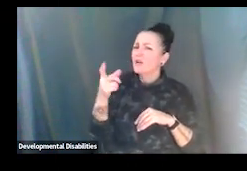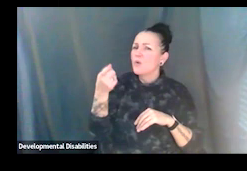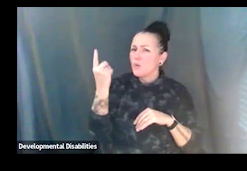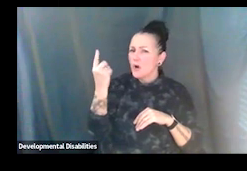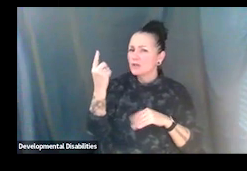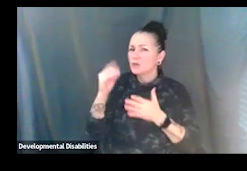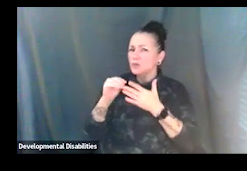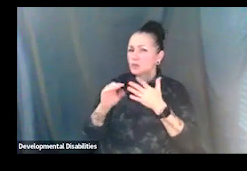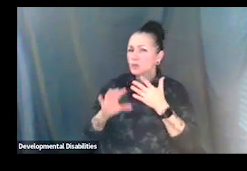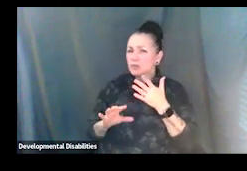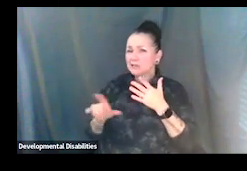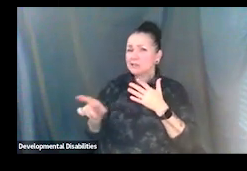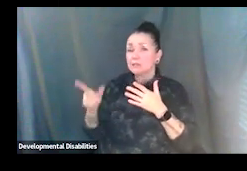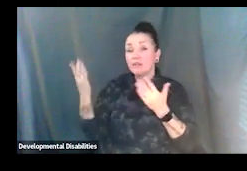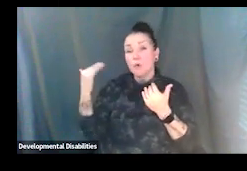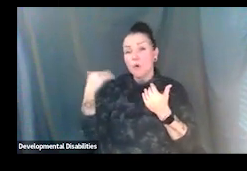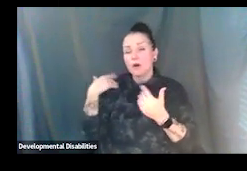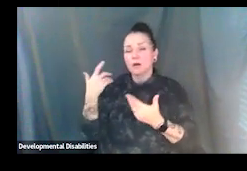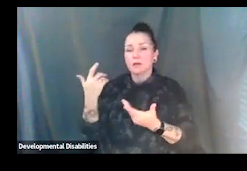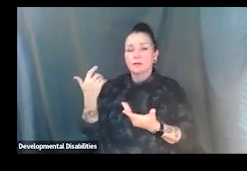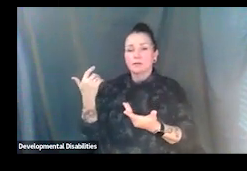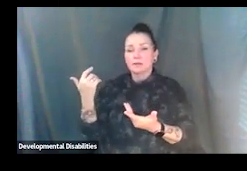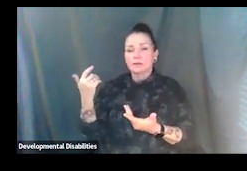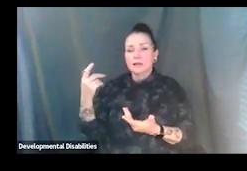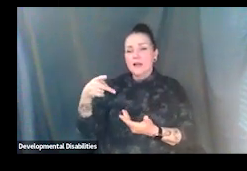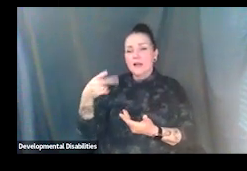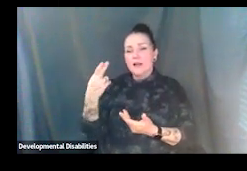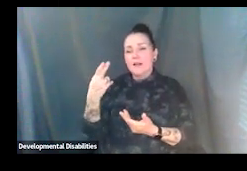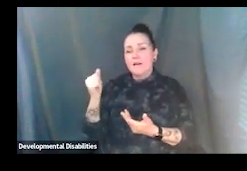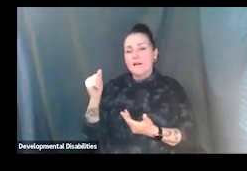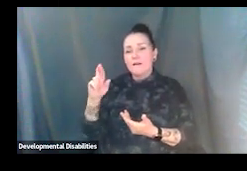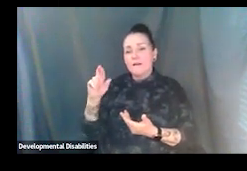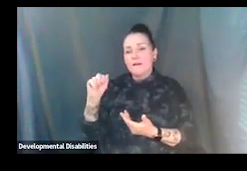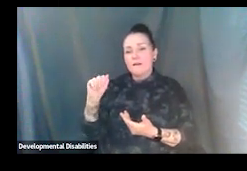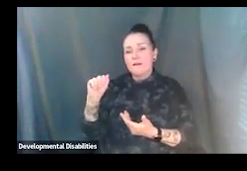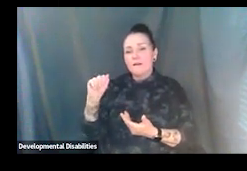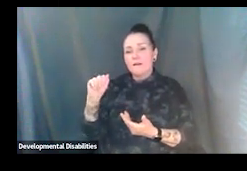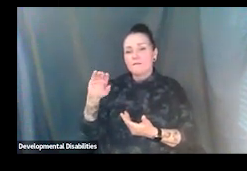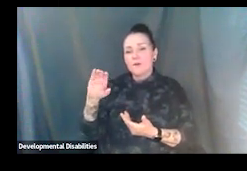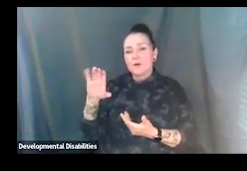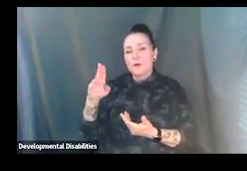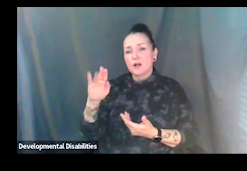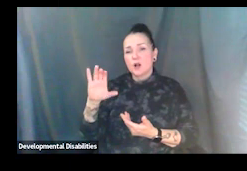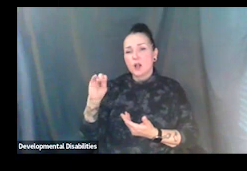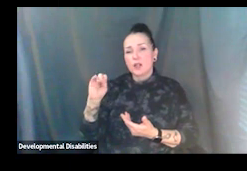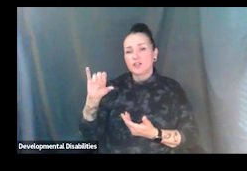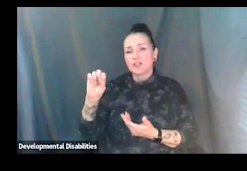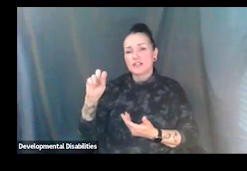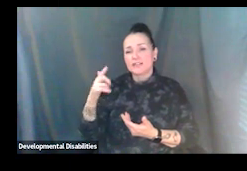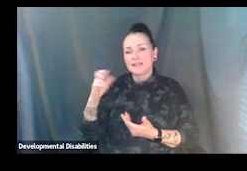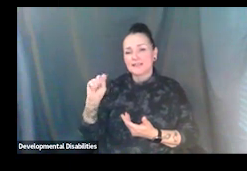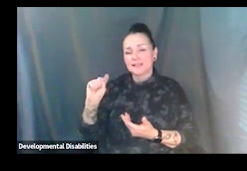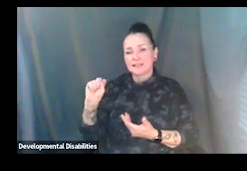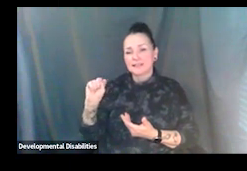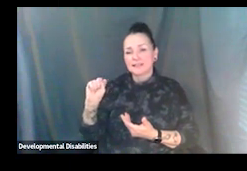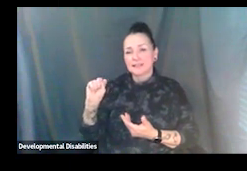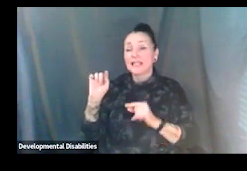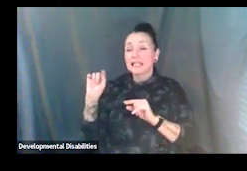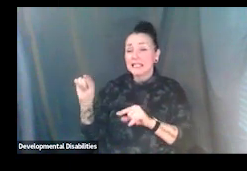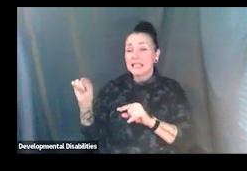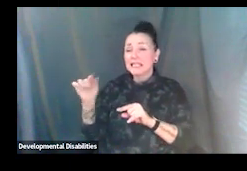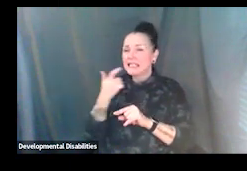because the molecule is actually atomoxetine hydrochloride. And so you're saying that that's probably what the problem is that contributes to the taste and the corrosive effect you're talking